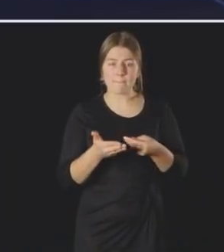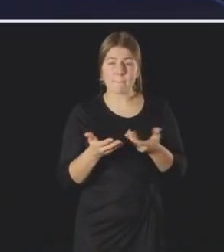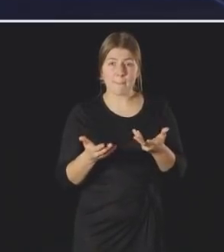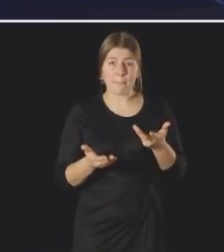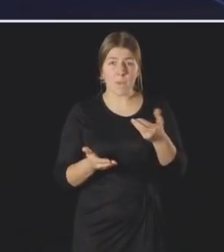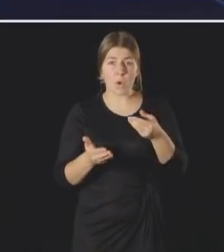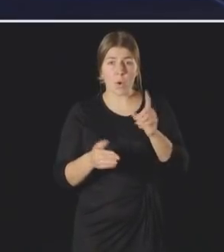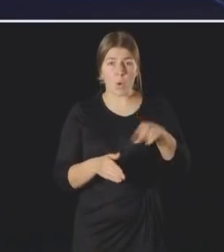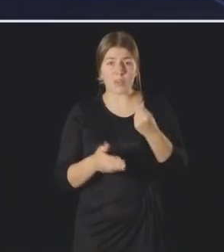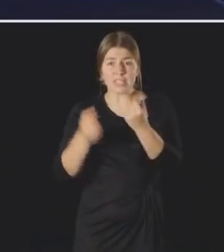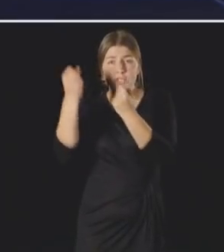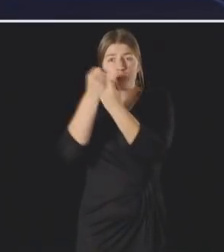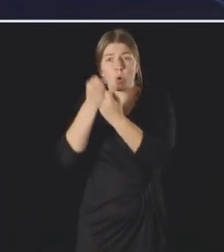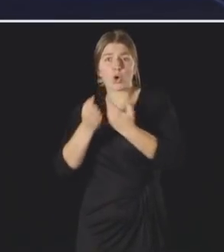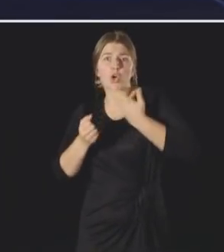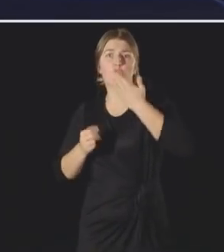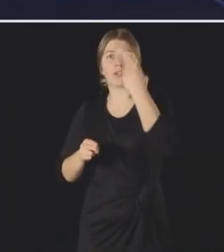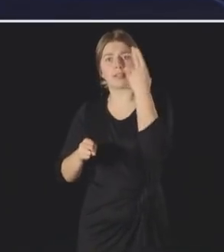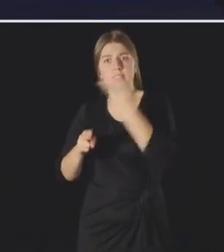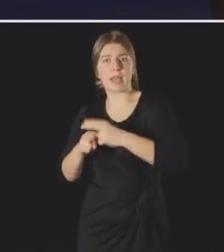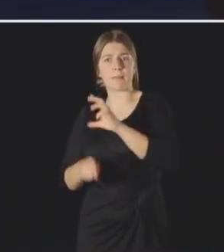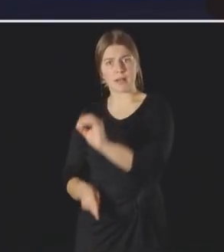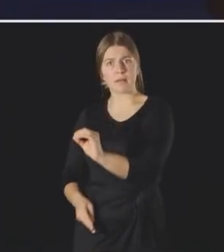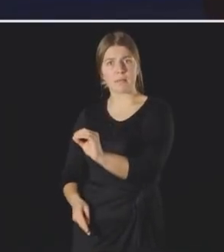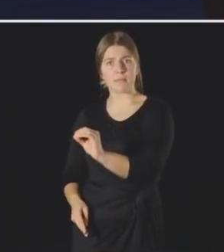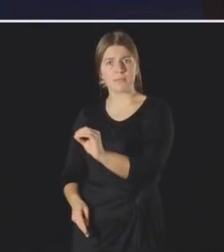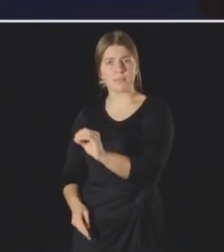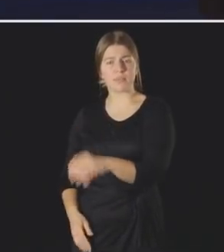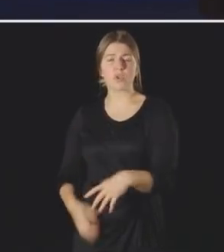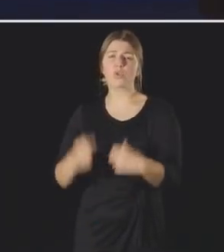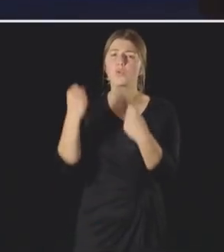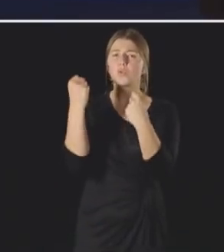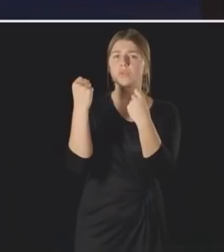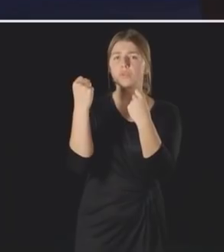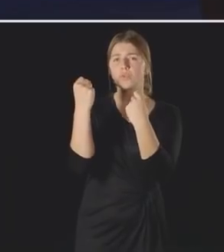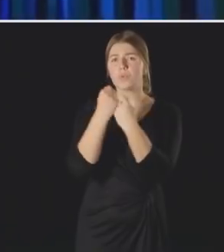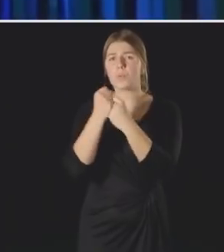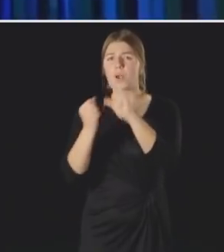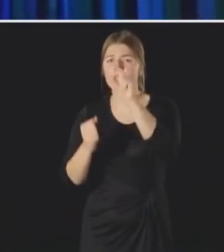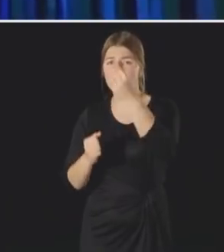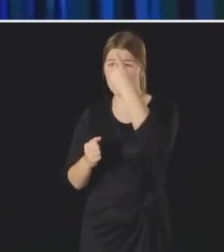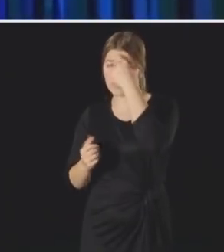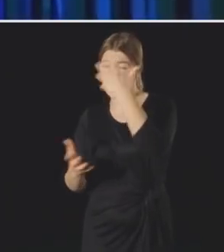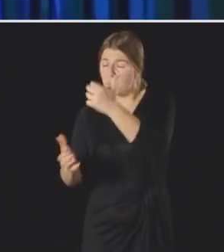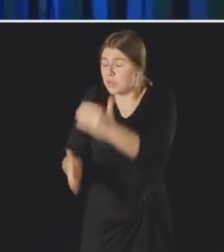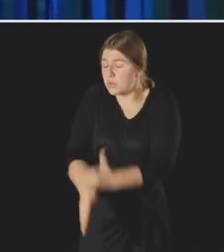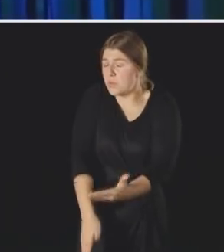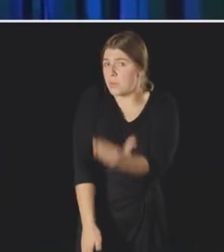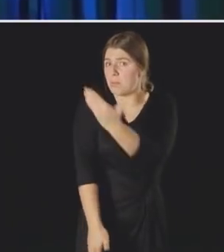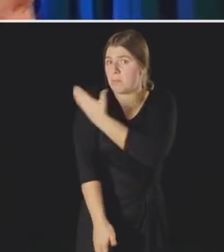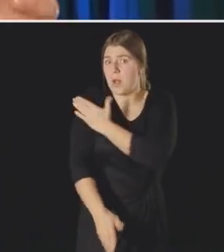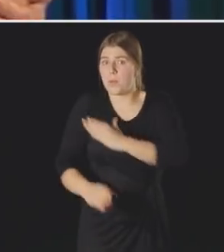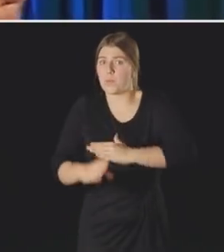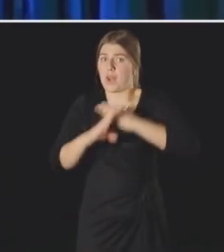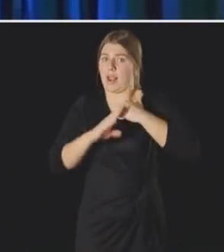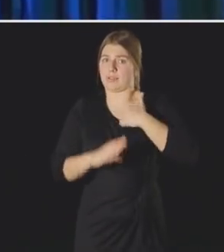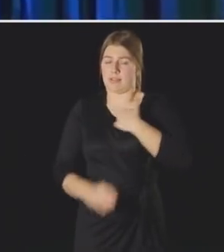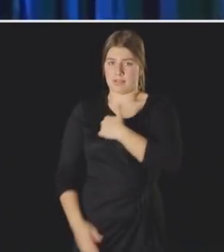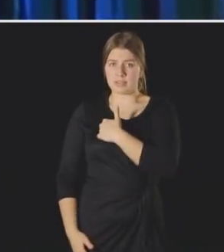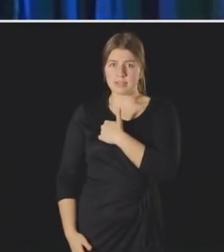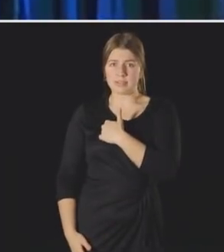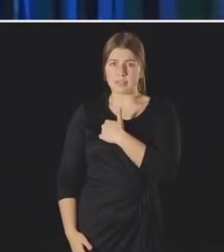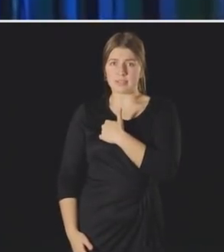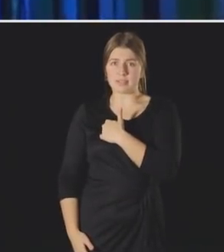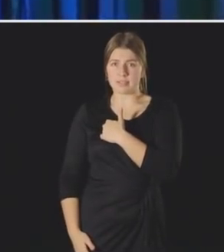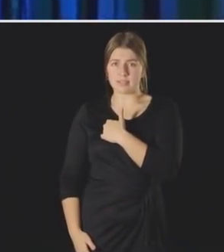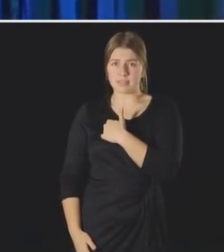movements and legislation that strengthen our rights as device owners. A general guideline on whether or